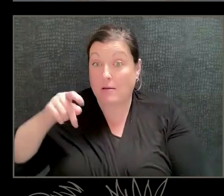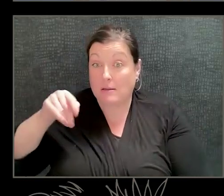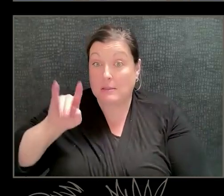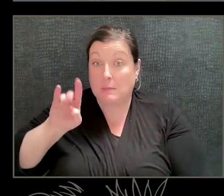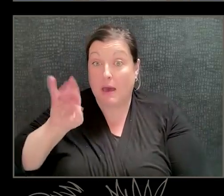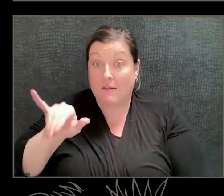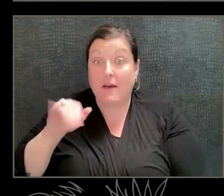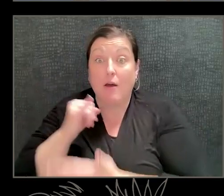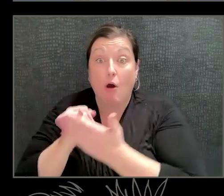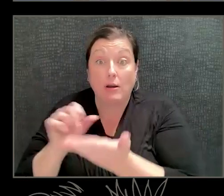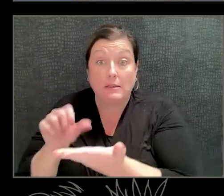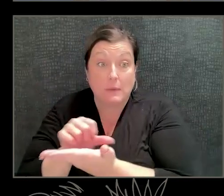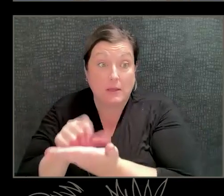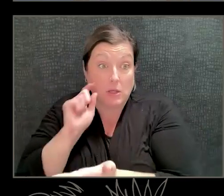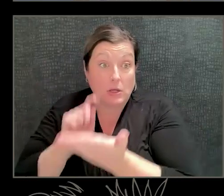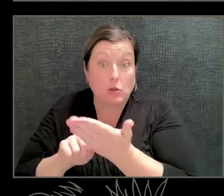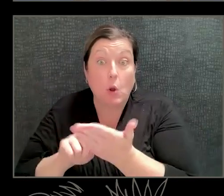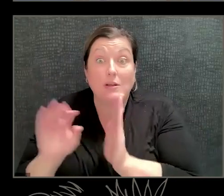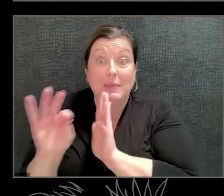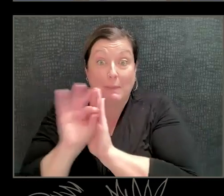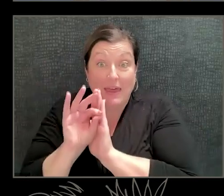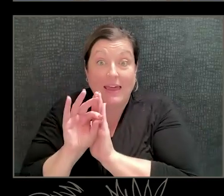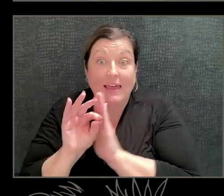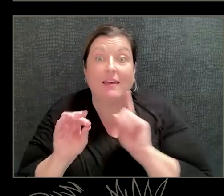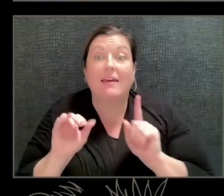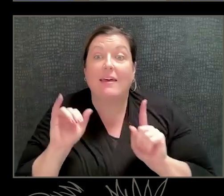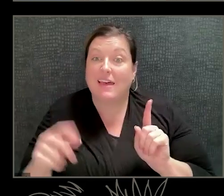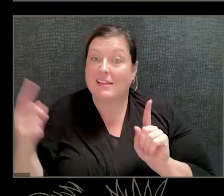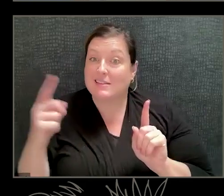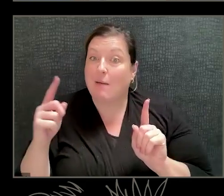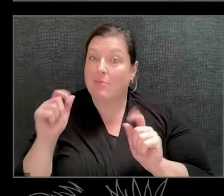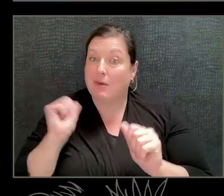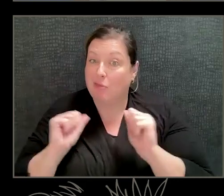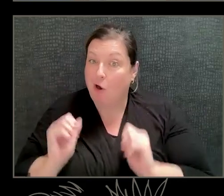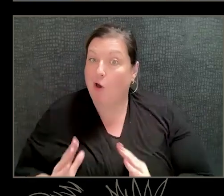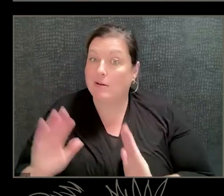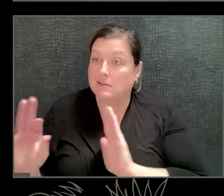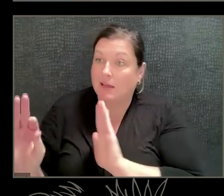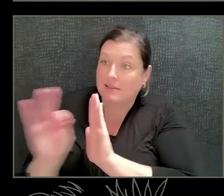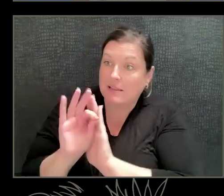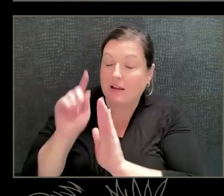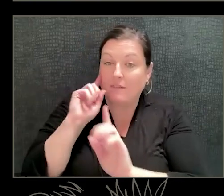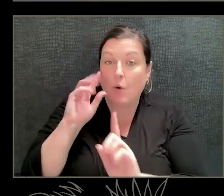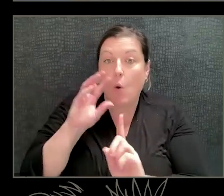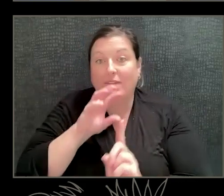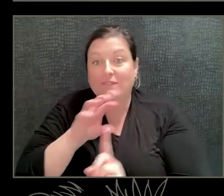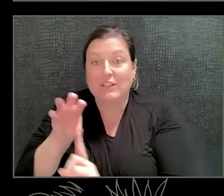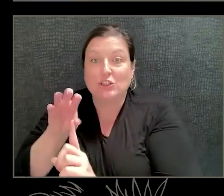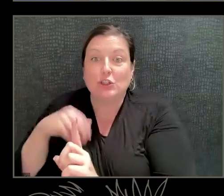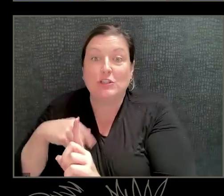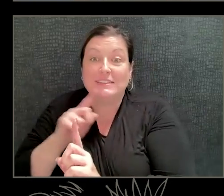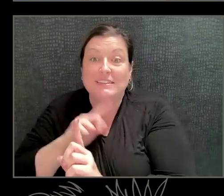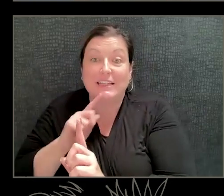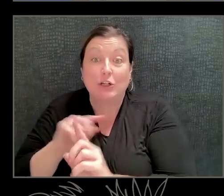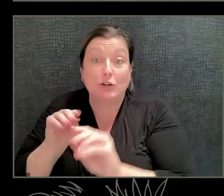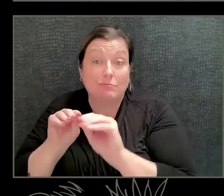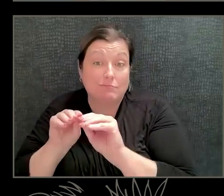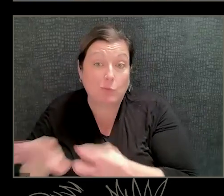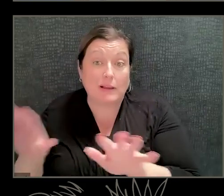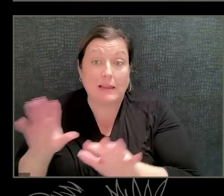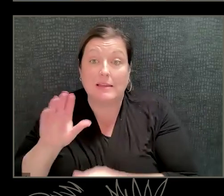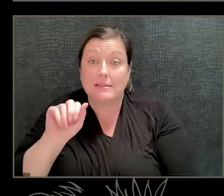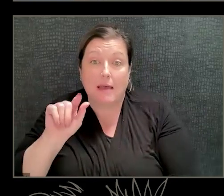artist's page, you might have noticed the artist pick. That's something the artist can select to sort of feature for you. It could be a single, recently released album,